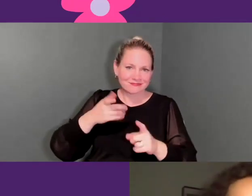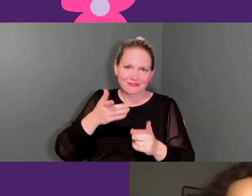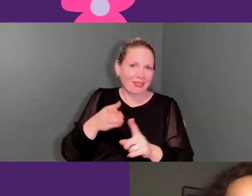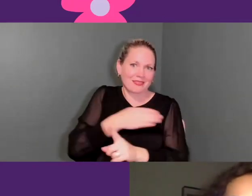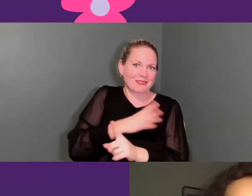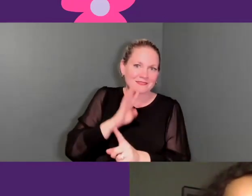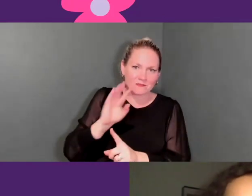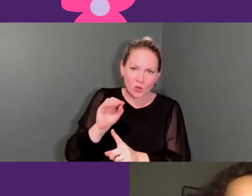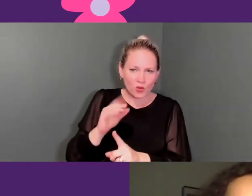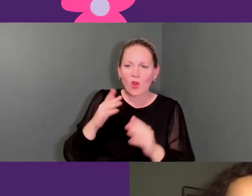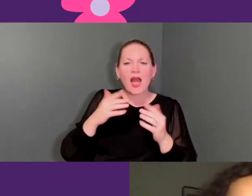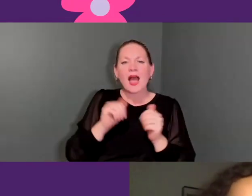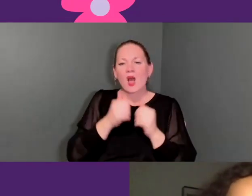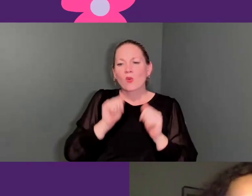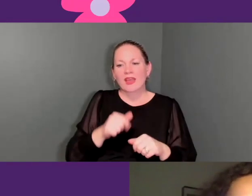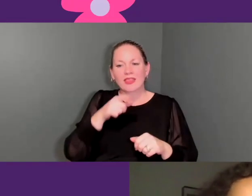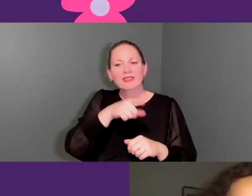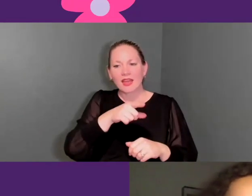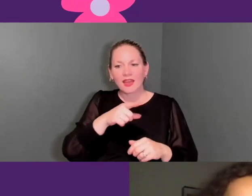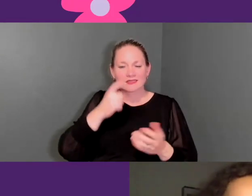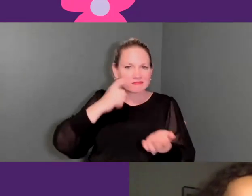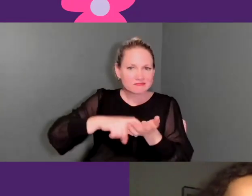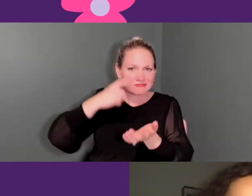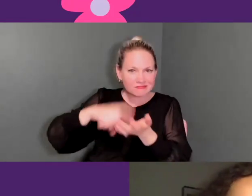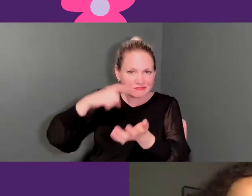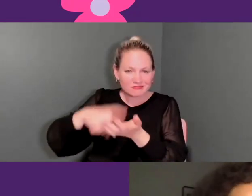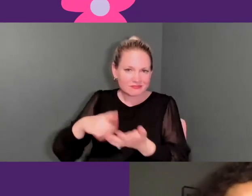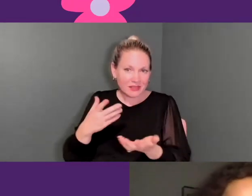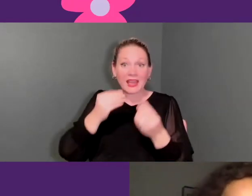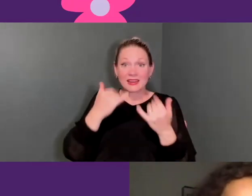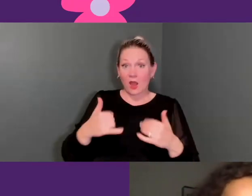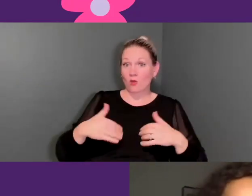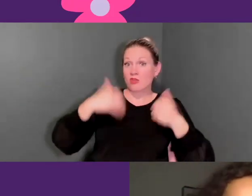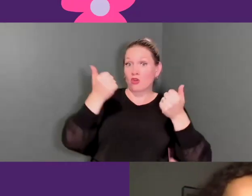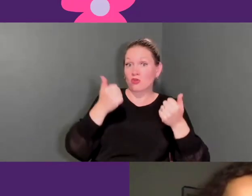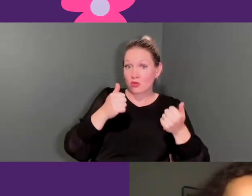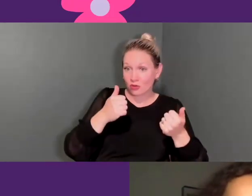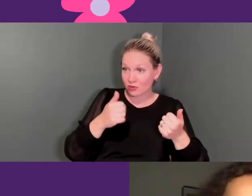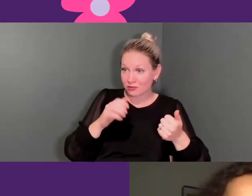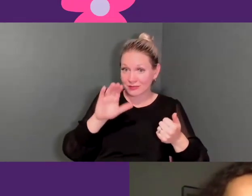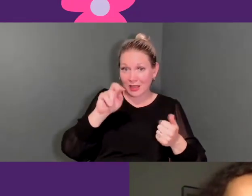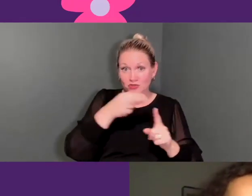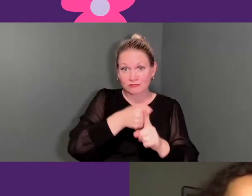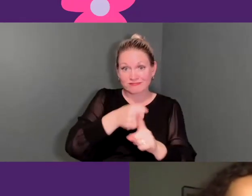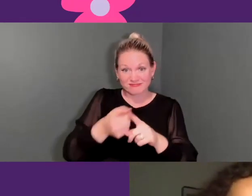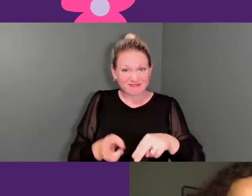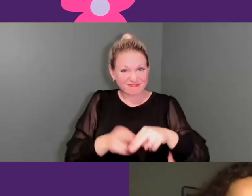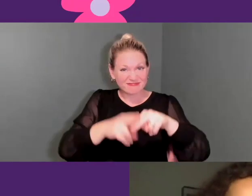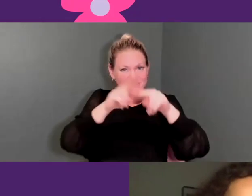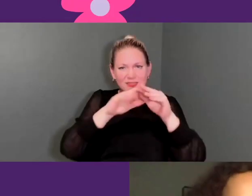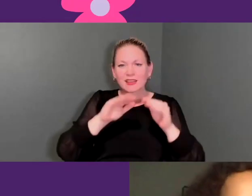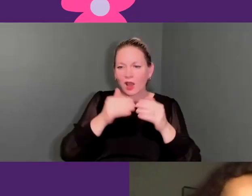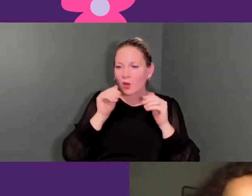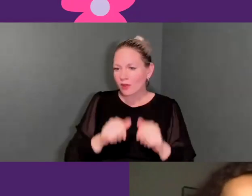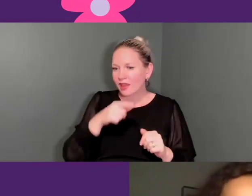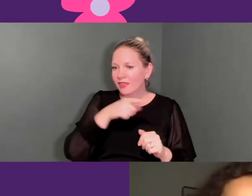cancer in younger women is on the rise, does anyone need to start screening at an earlier age? Yeah, so those are great questions.